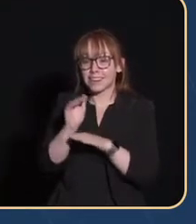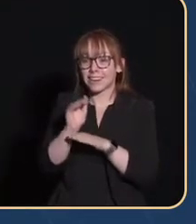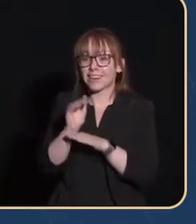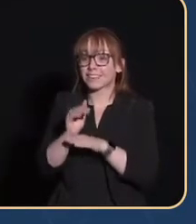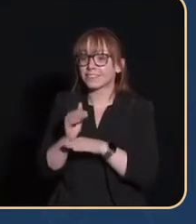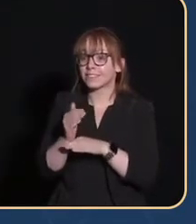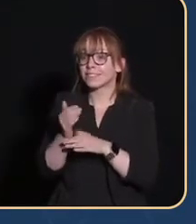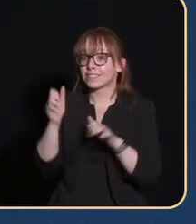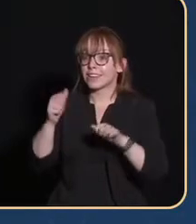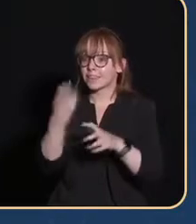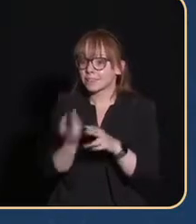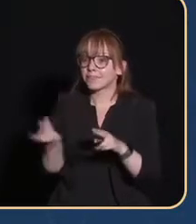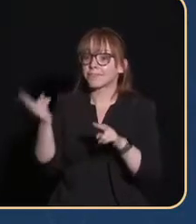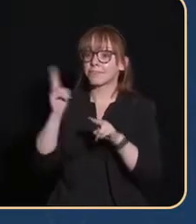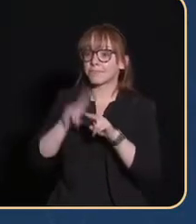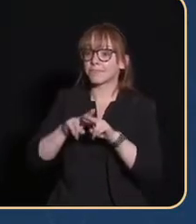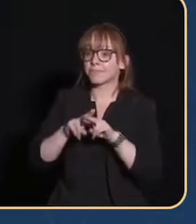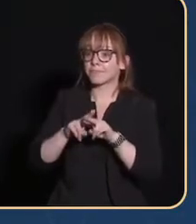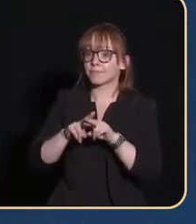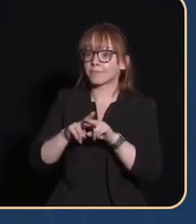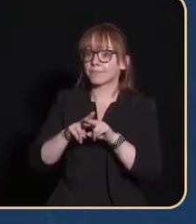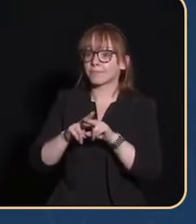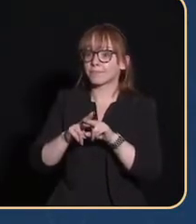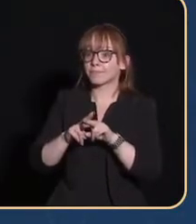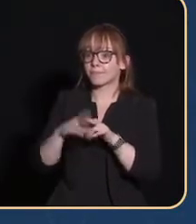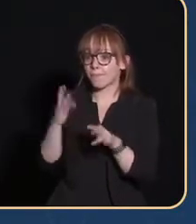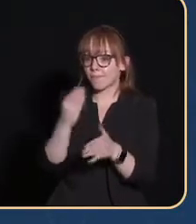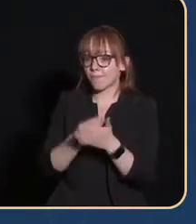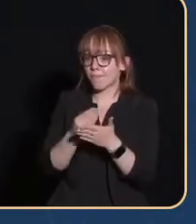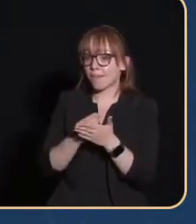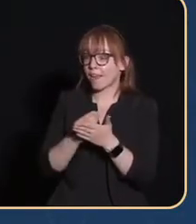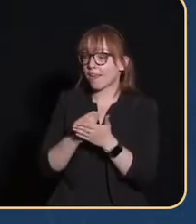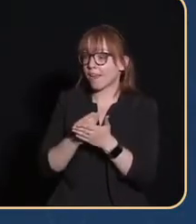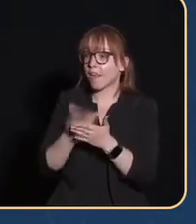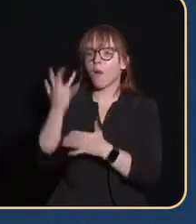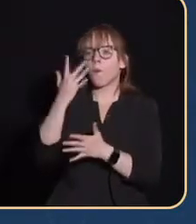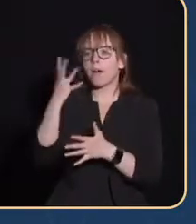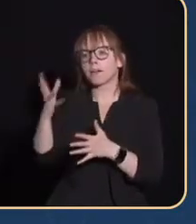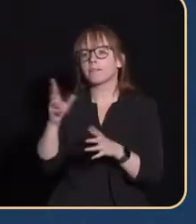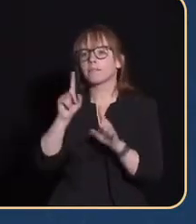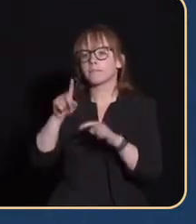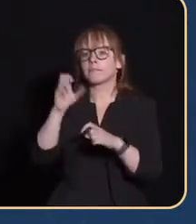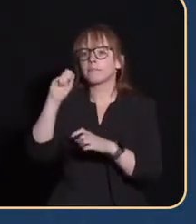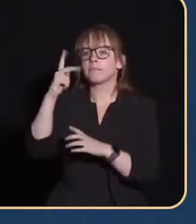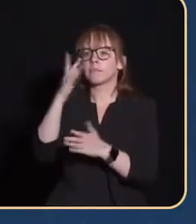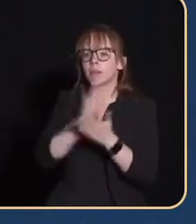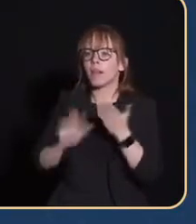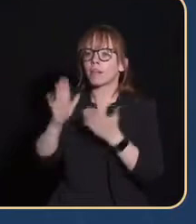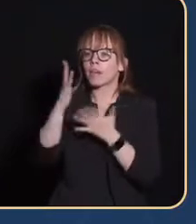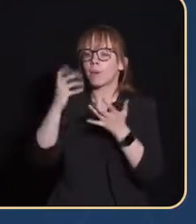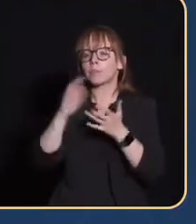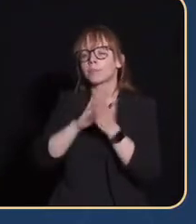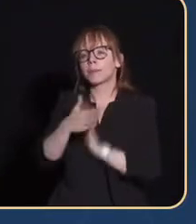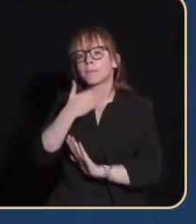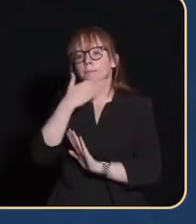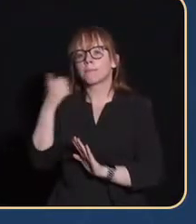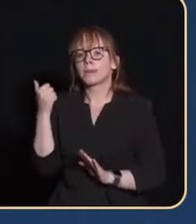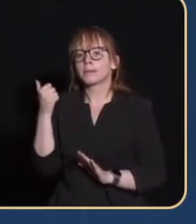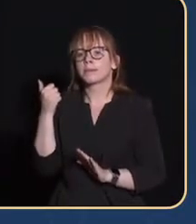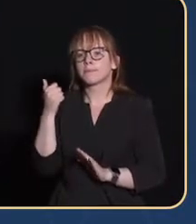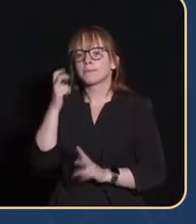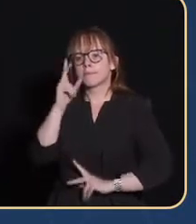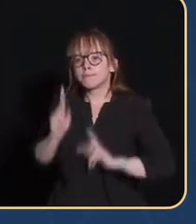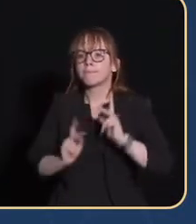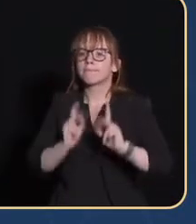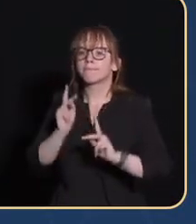enroll at St. Paul College to better their lives and become productive members of our economy and society. Statistically, they are frequently